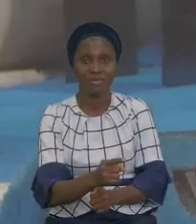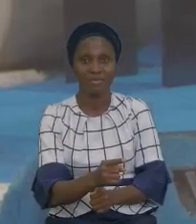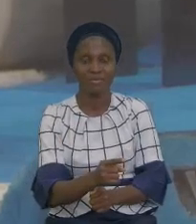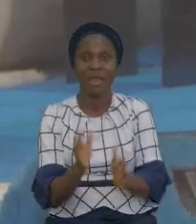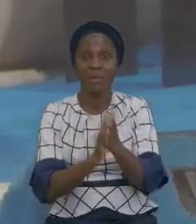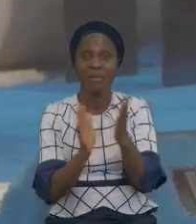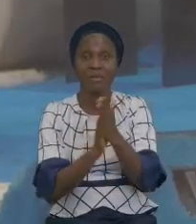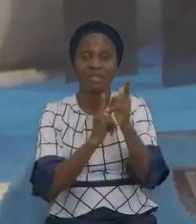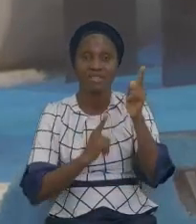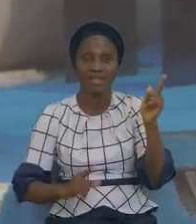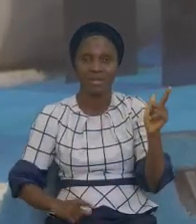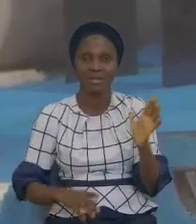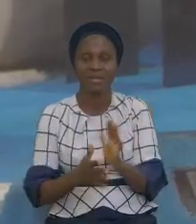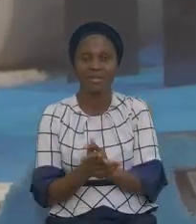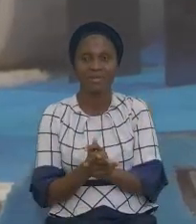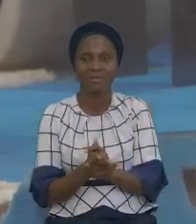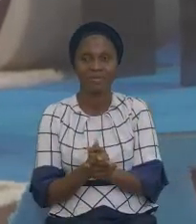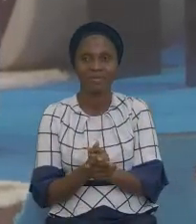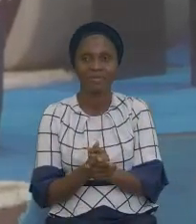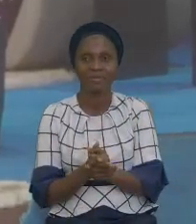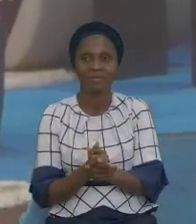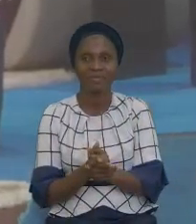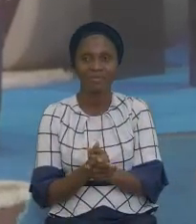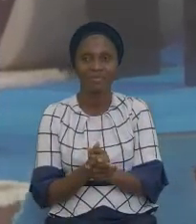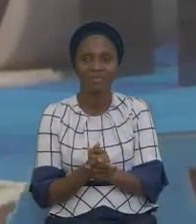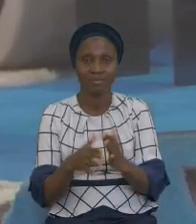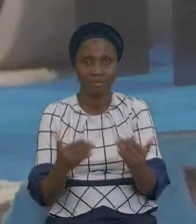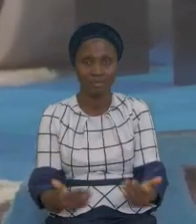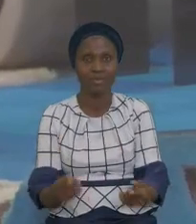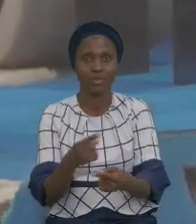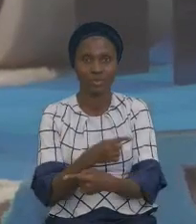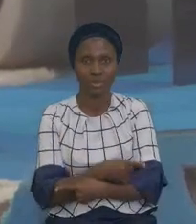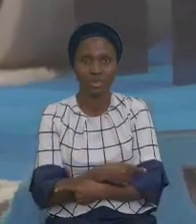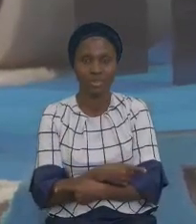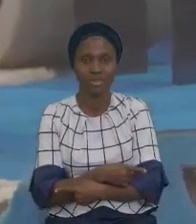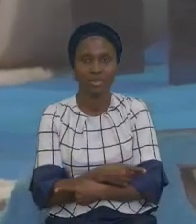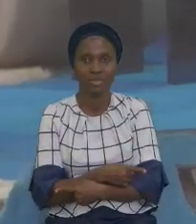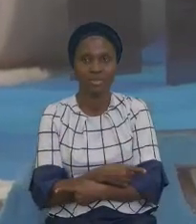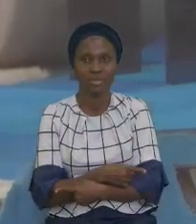Today, aujourd'hui, is a special day in your life.